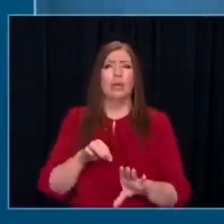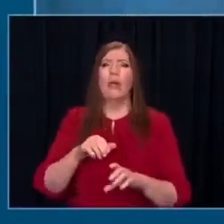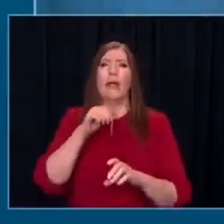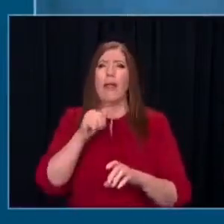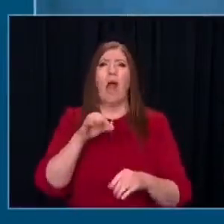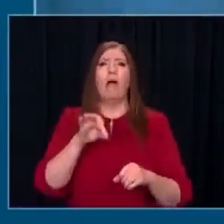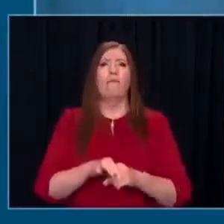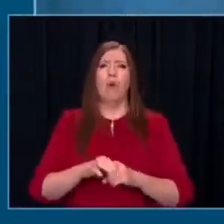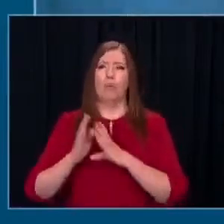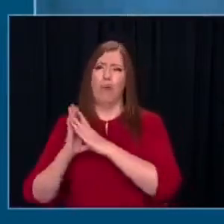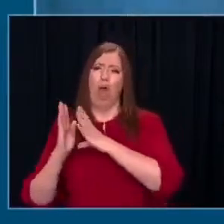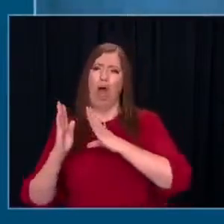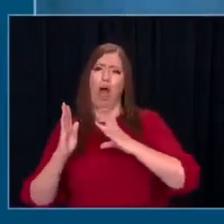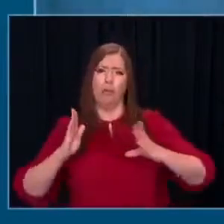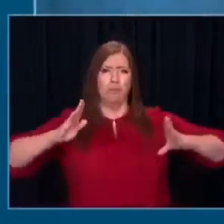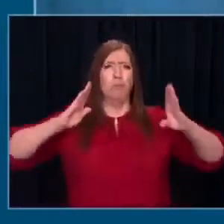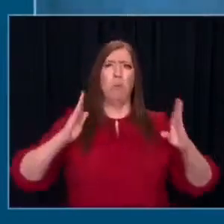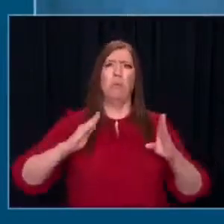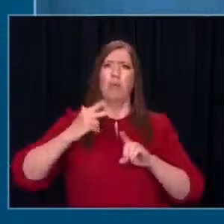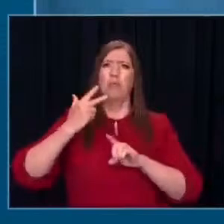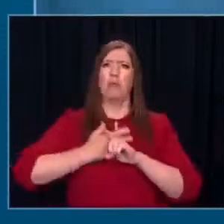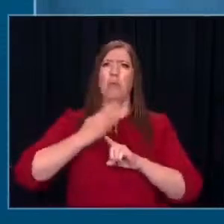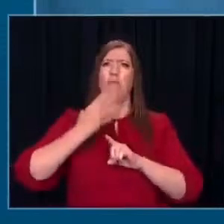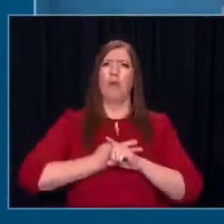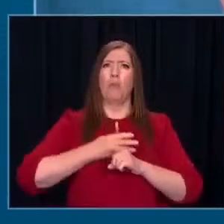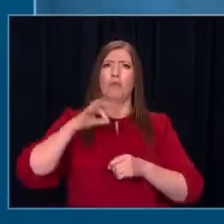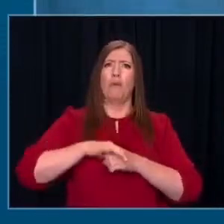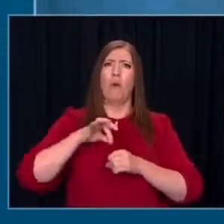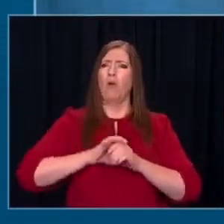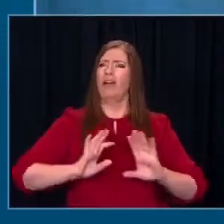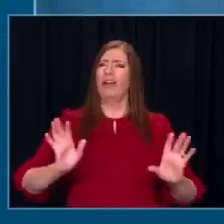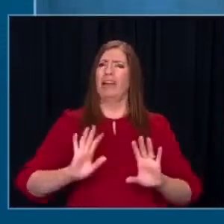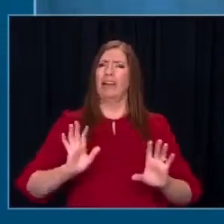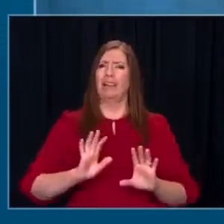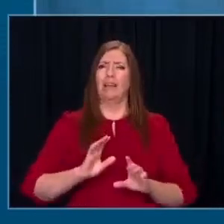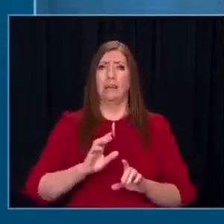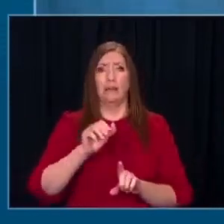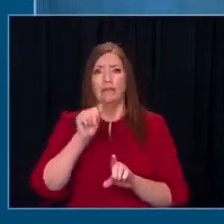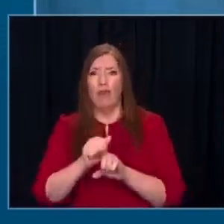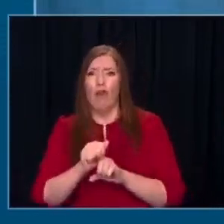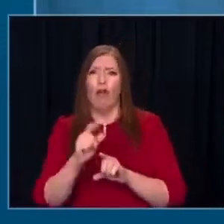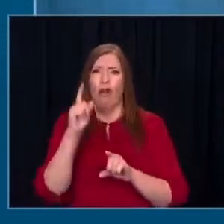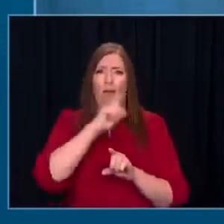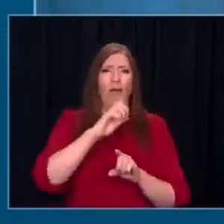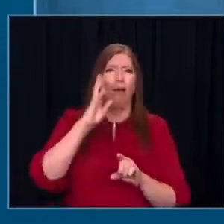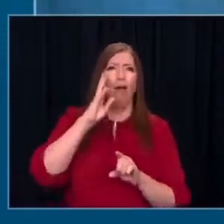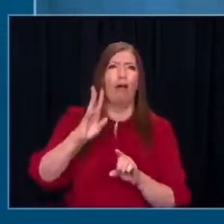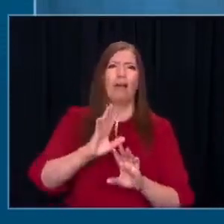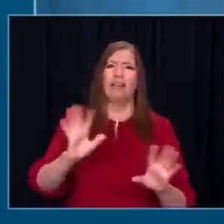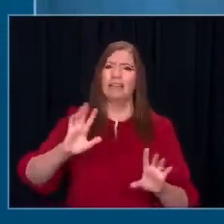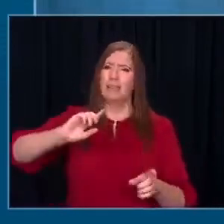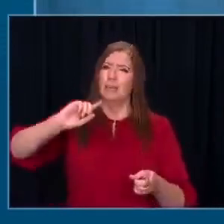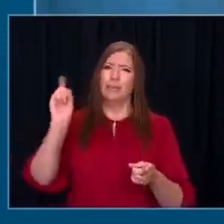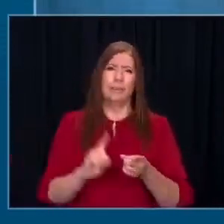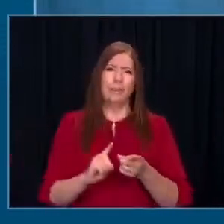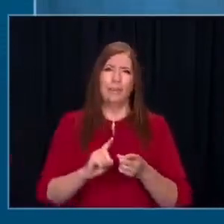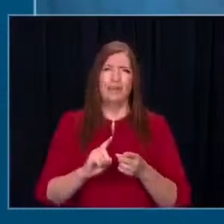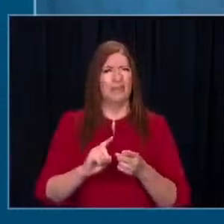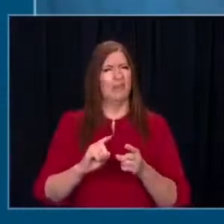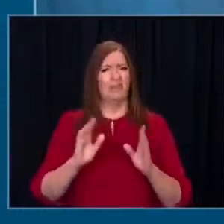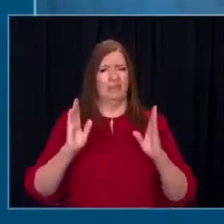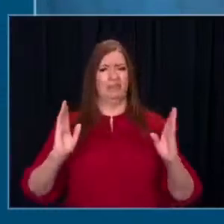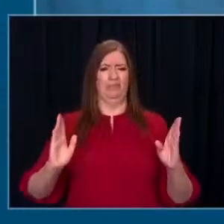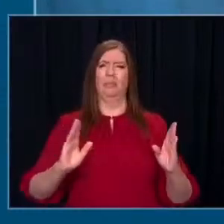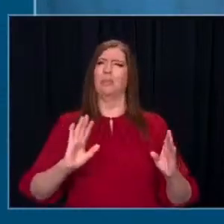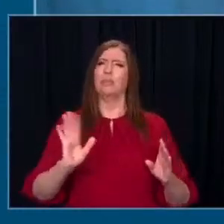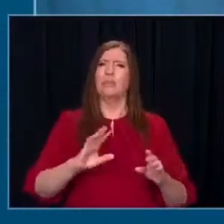can't have this 3 or 4 months of voting and stuff where fraud takes place. We need to cut out run back. Where we actually proved